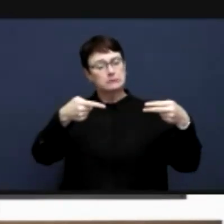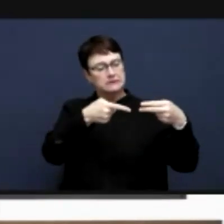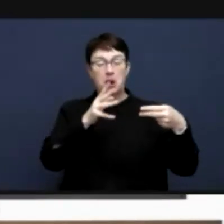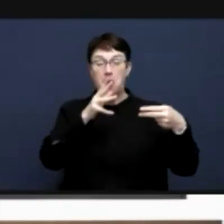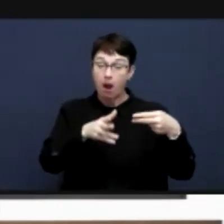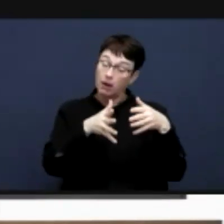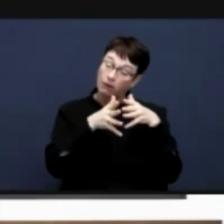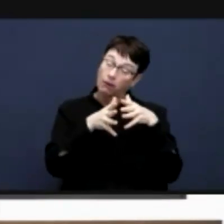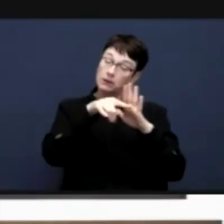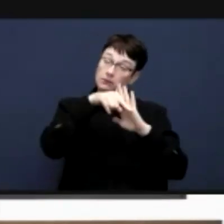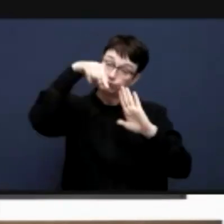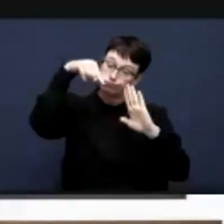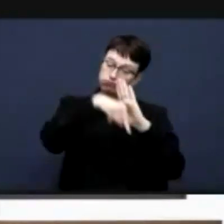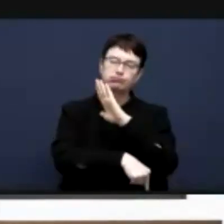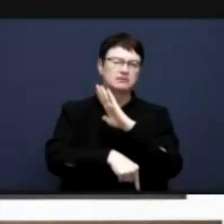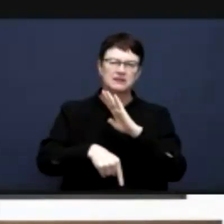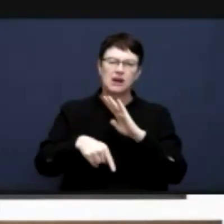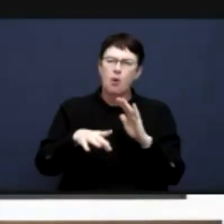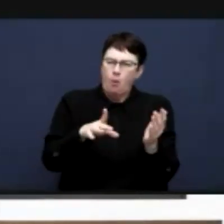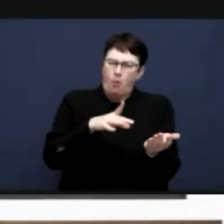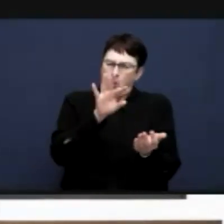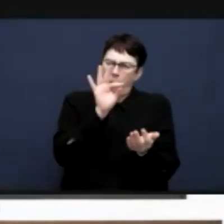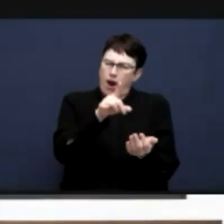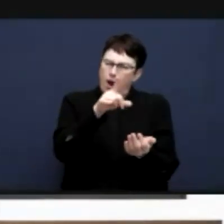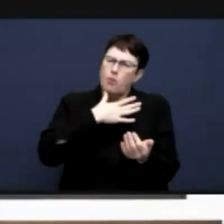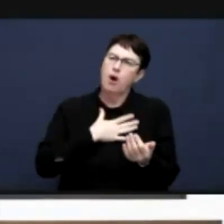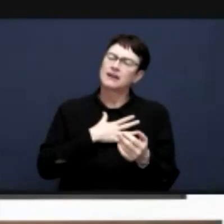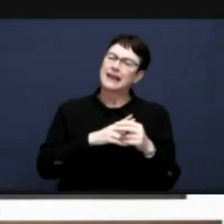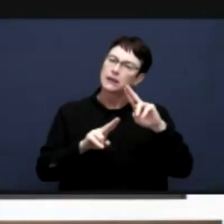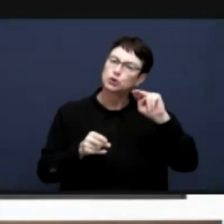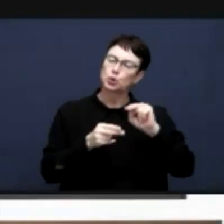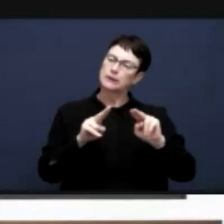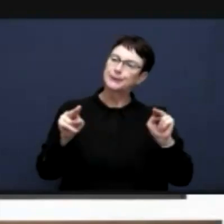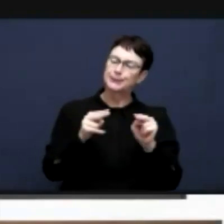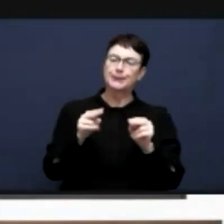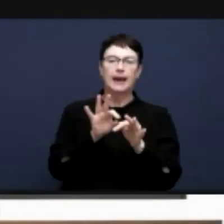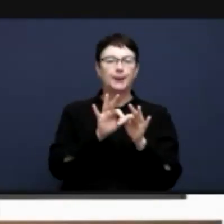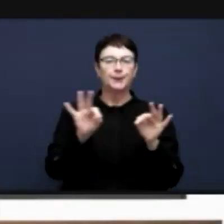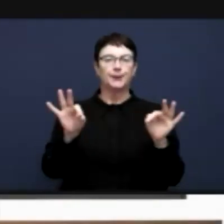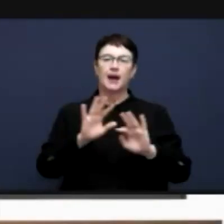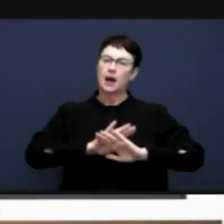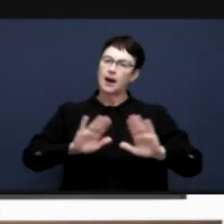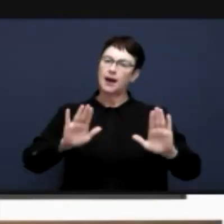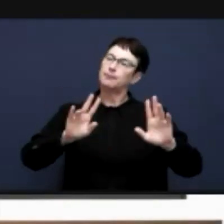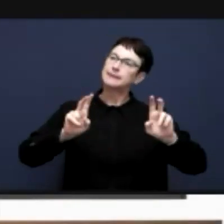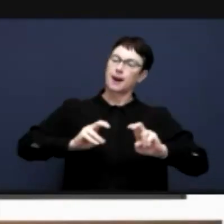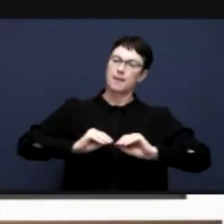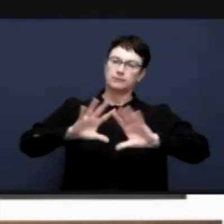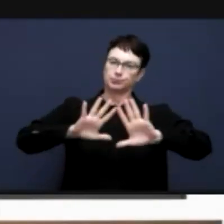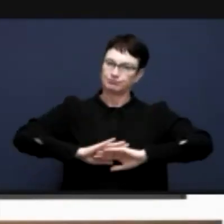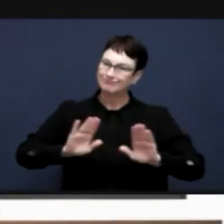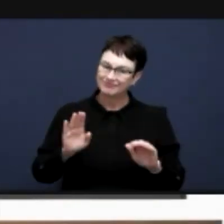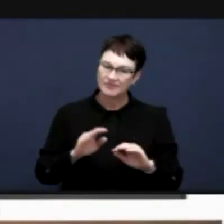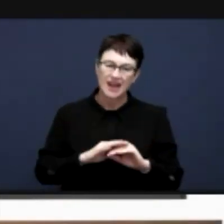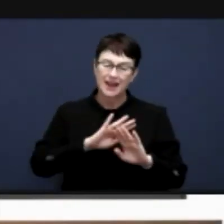statement short and sweet and decide to have a separate page for those requirements. I think that's the